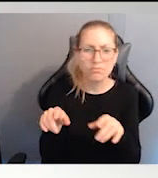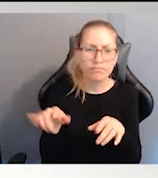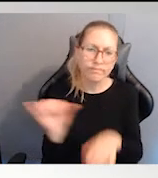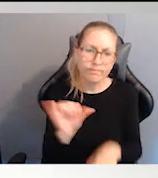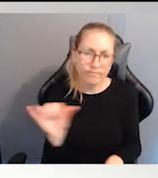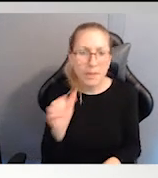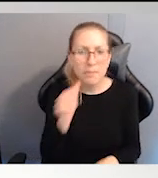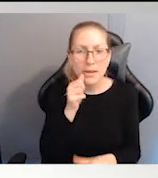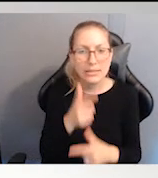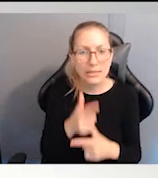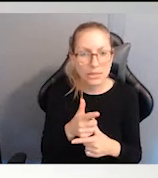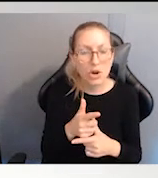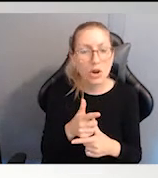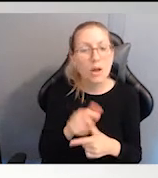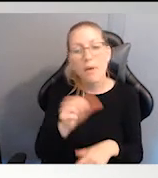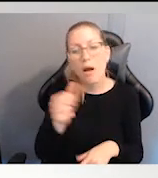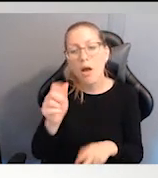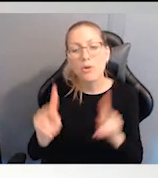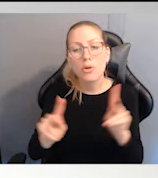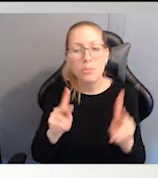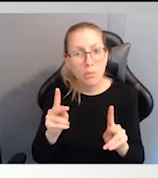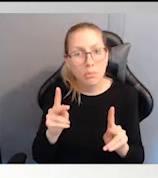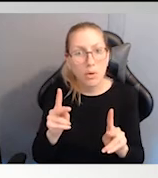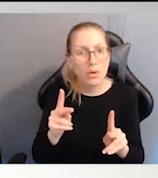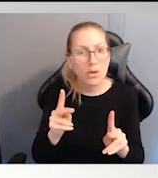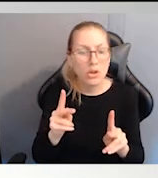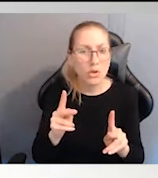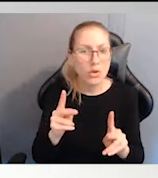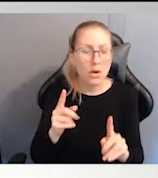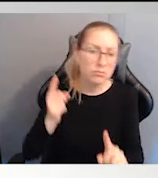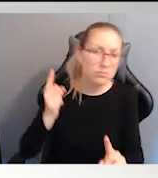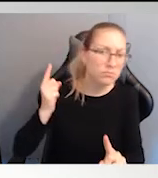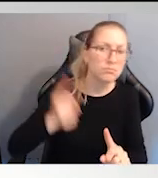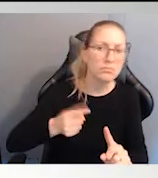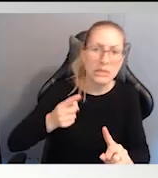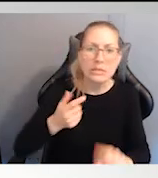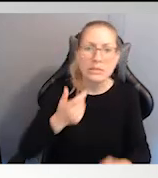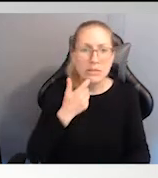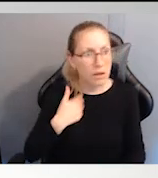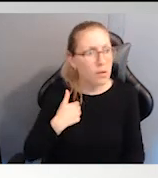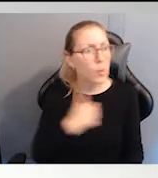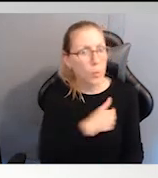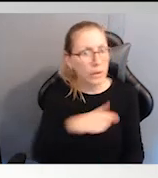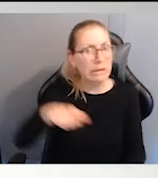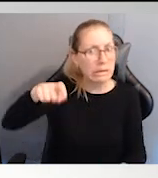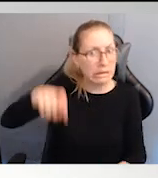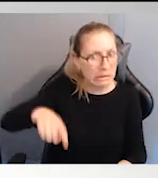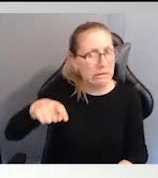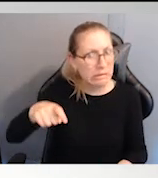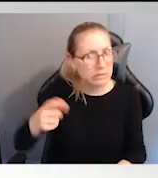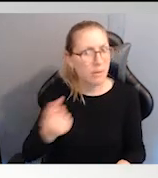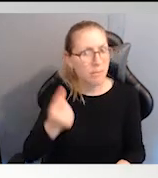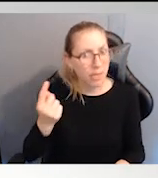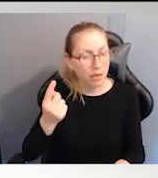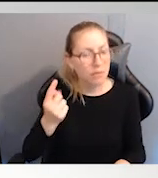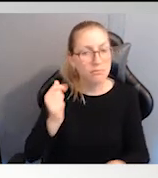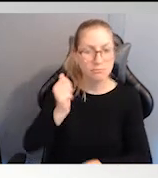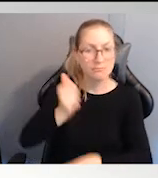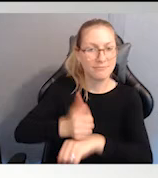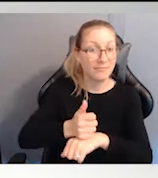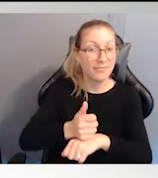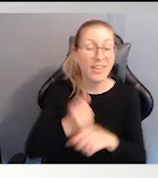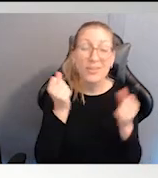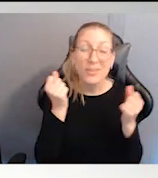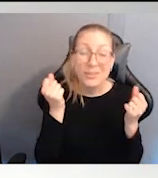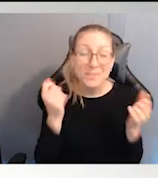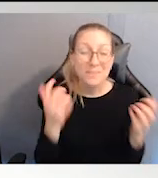that said, we have a need here, there's nothing for our guys, and they just started this. And there's a lot of groups in